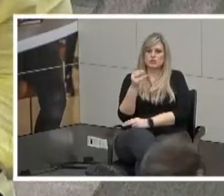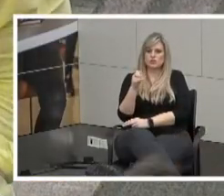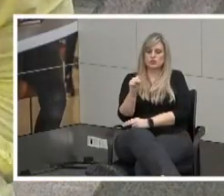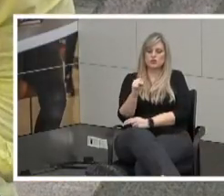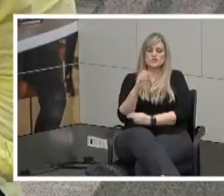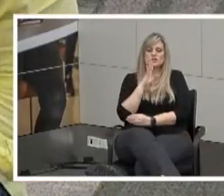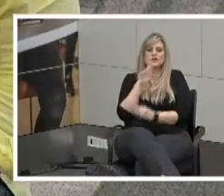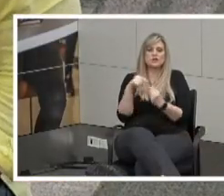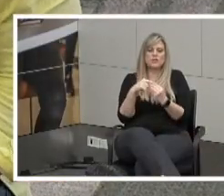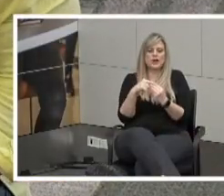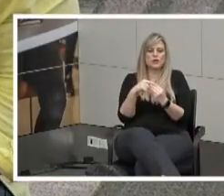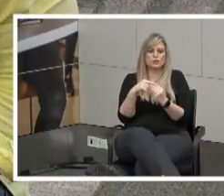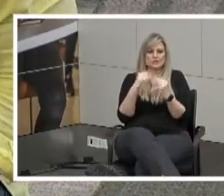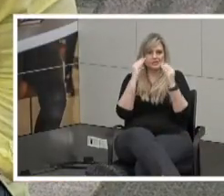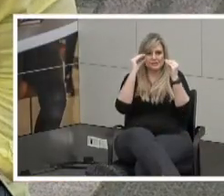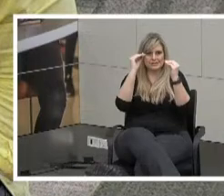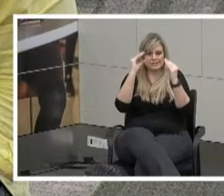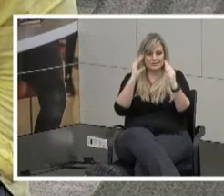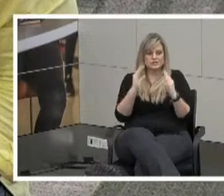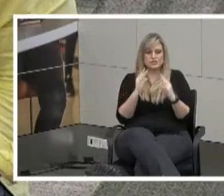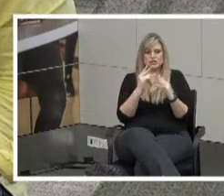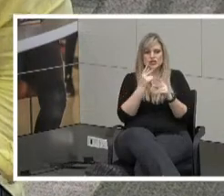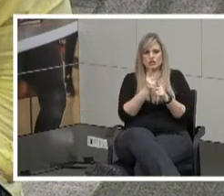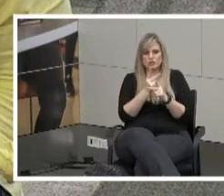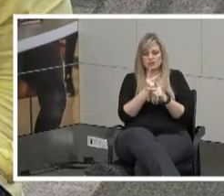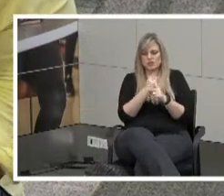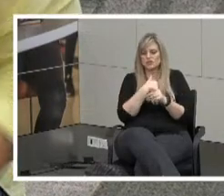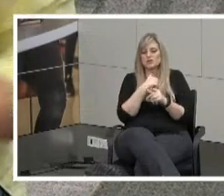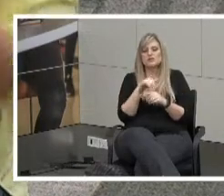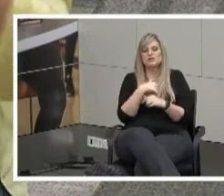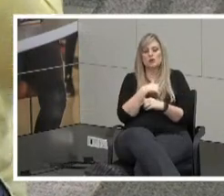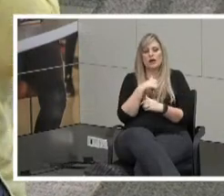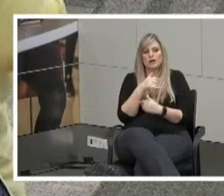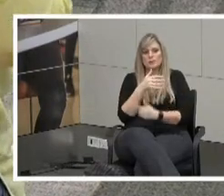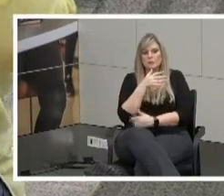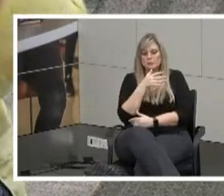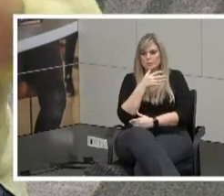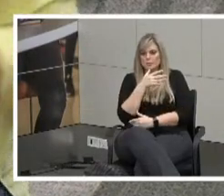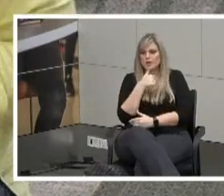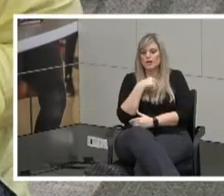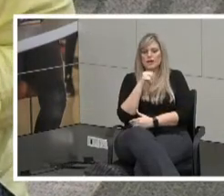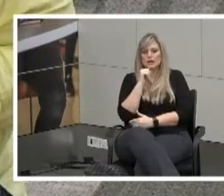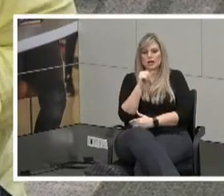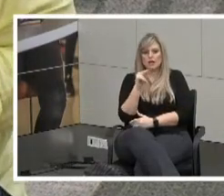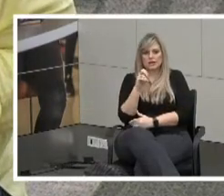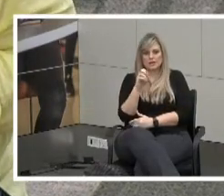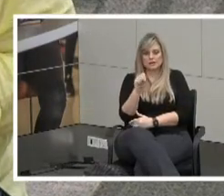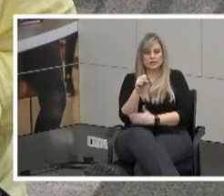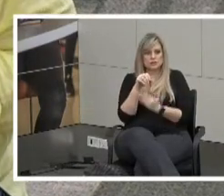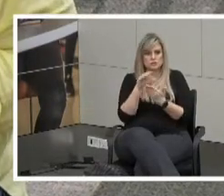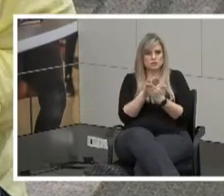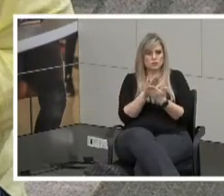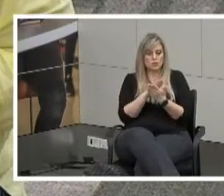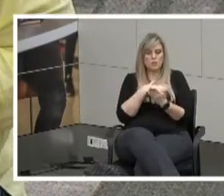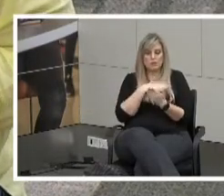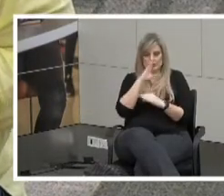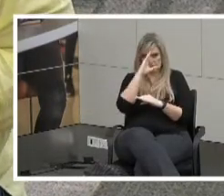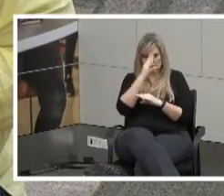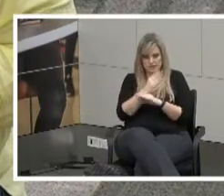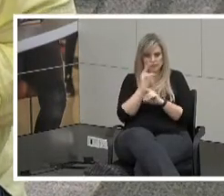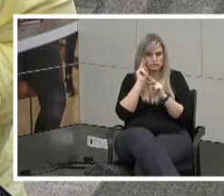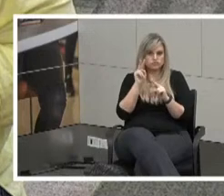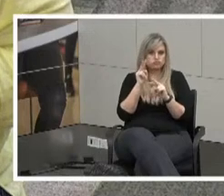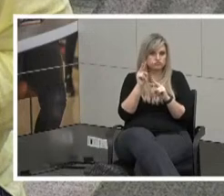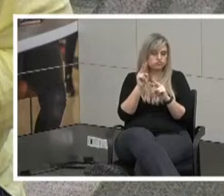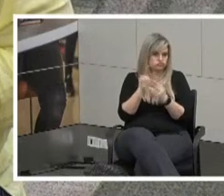retention um hello I'm an HISD parent of a second grader at a nonnes school my son has always really enjoyed school he would look forward